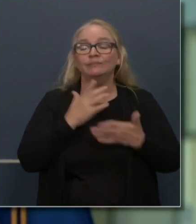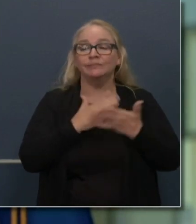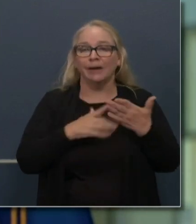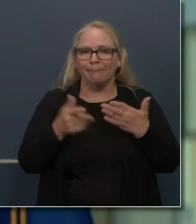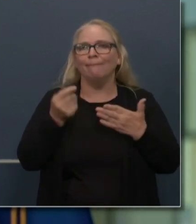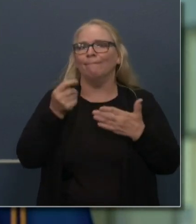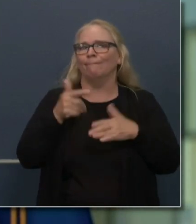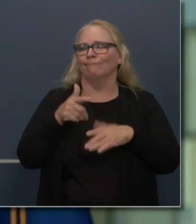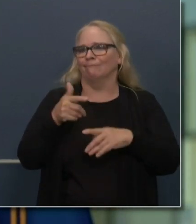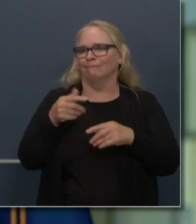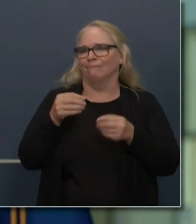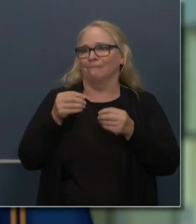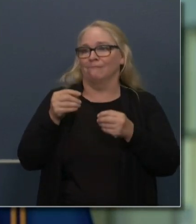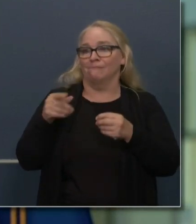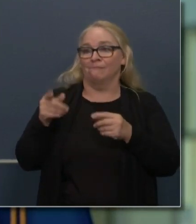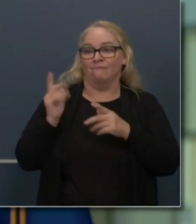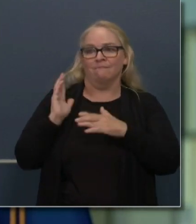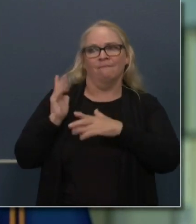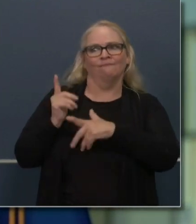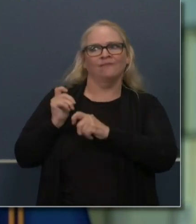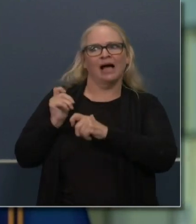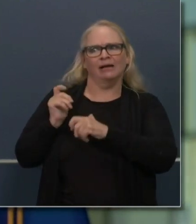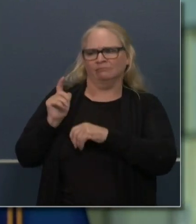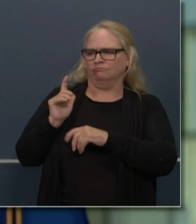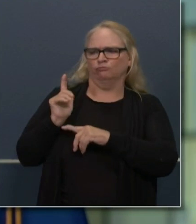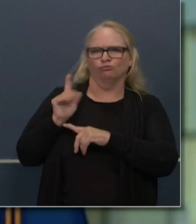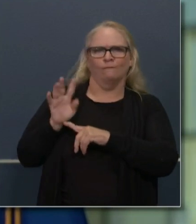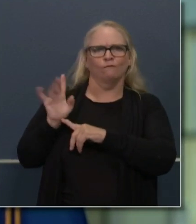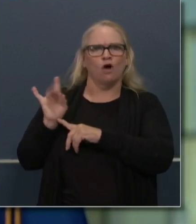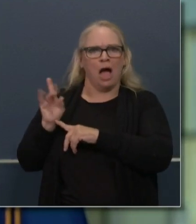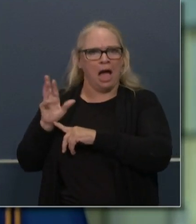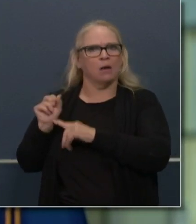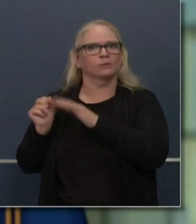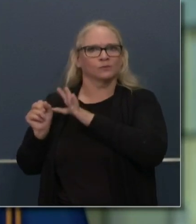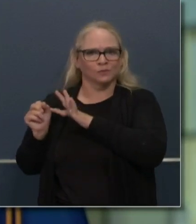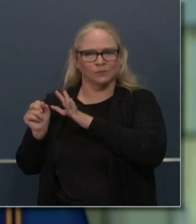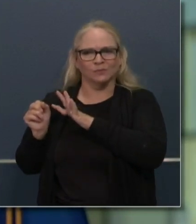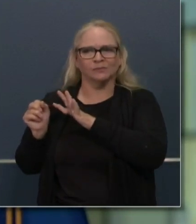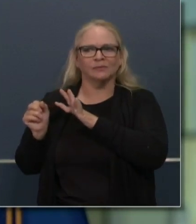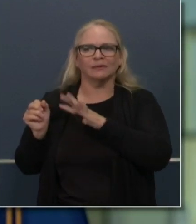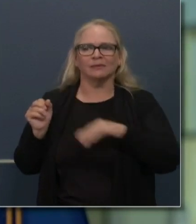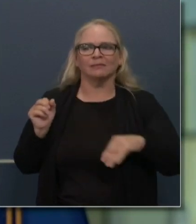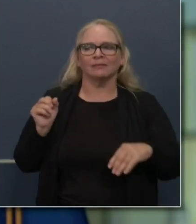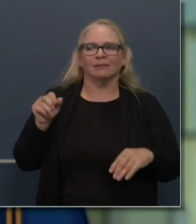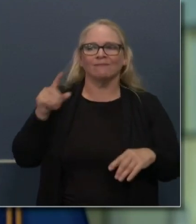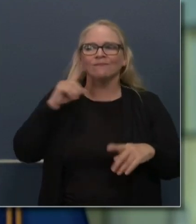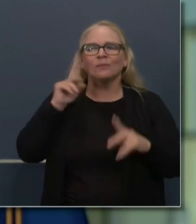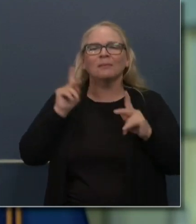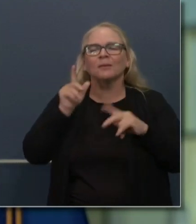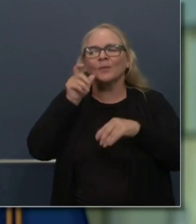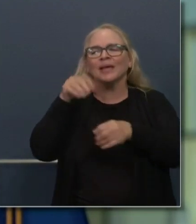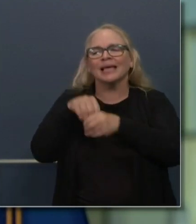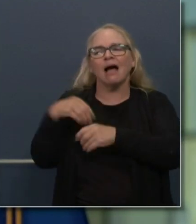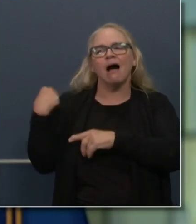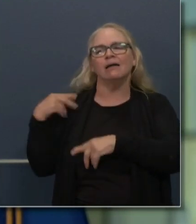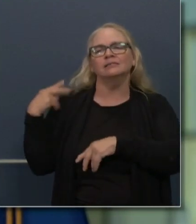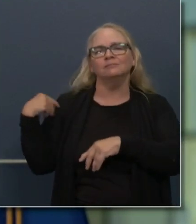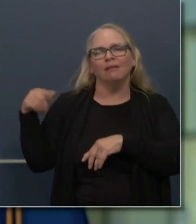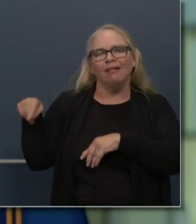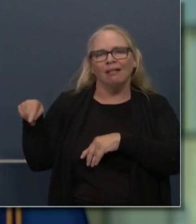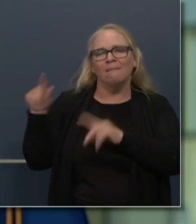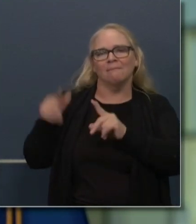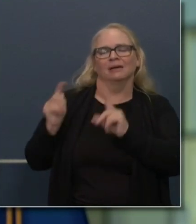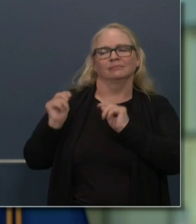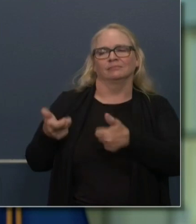to 48 hours, those priority 1 or tier 1 testing, people in the hospital where the hospital doesn't themselves have their